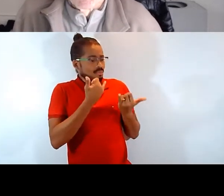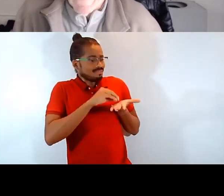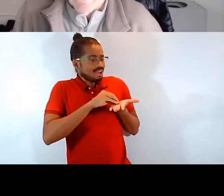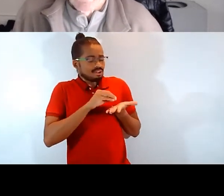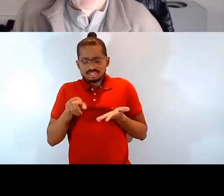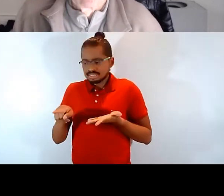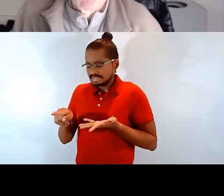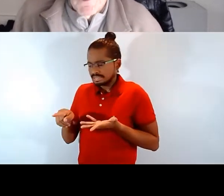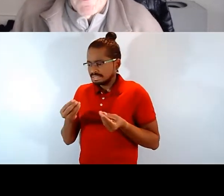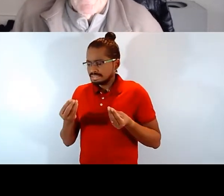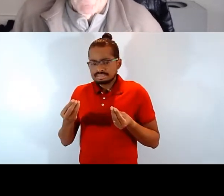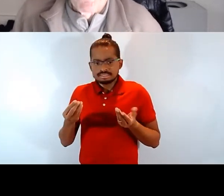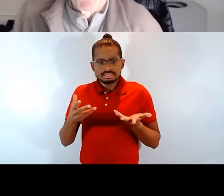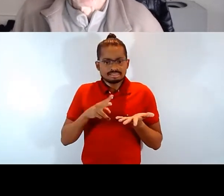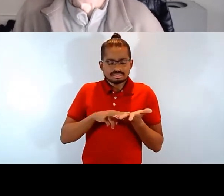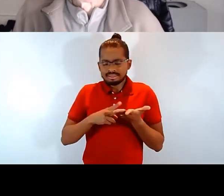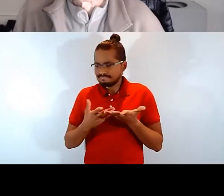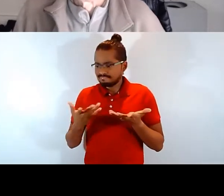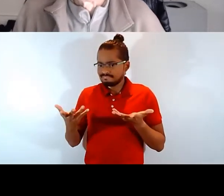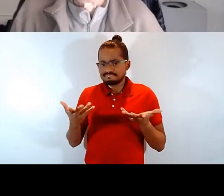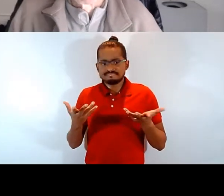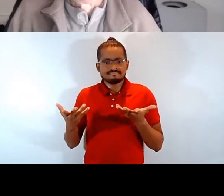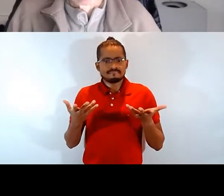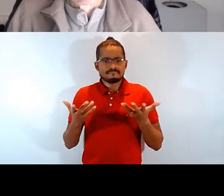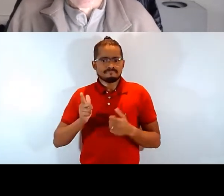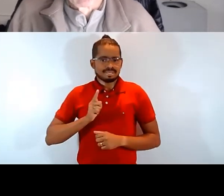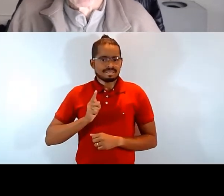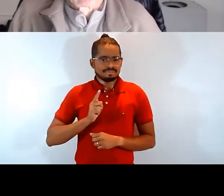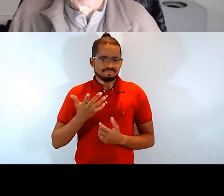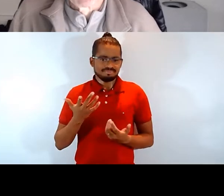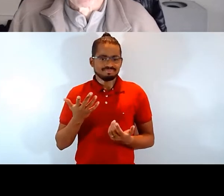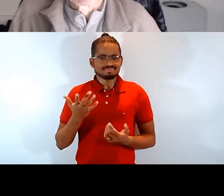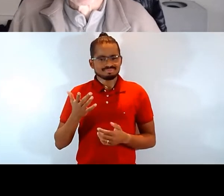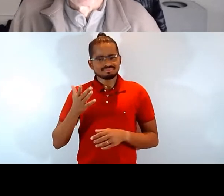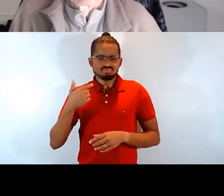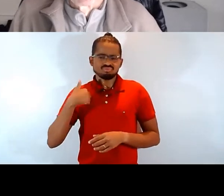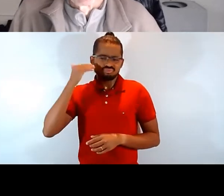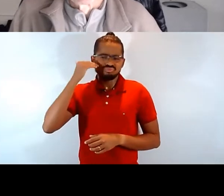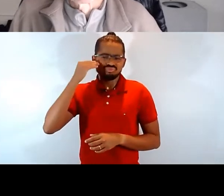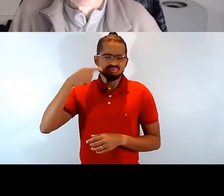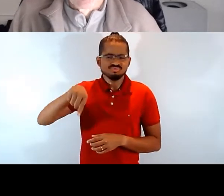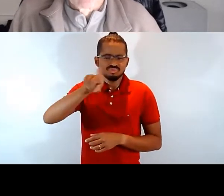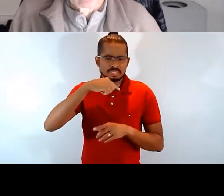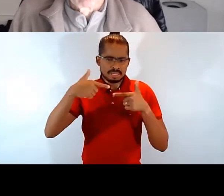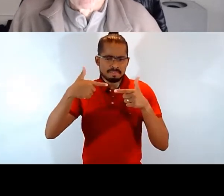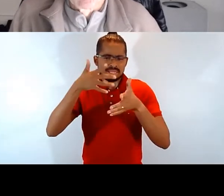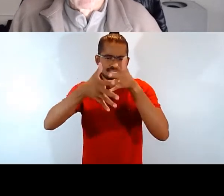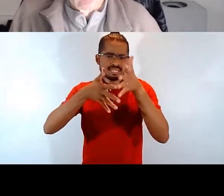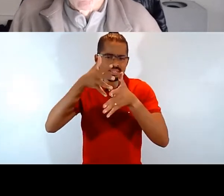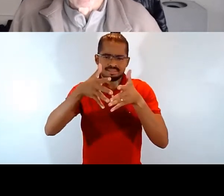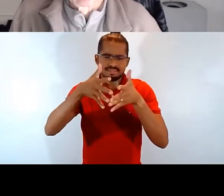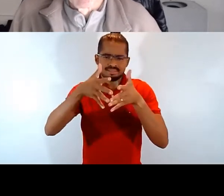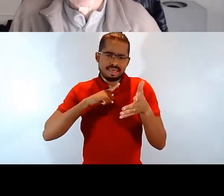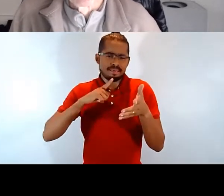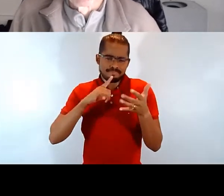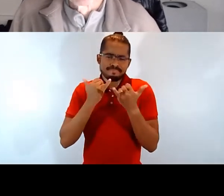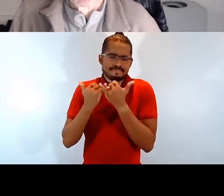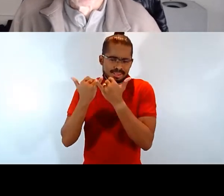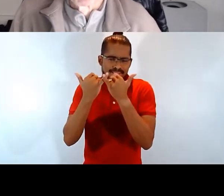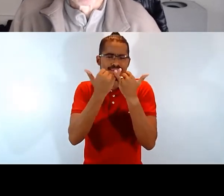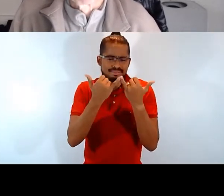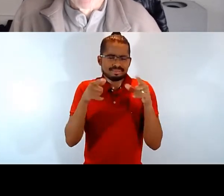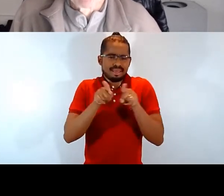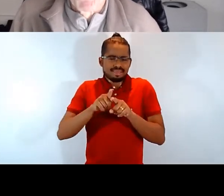know exactly what I'm talking about, those of you who deal with sign languages, because in sign language, if I understand correctly,